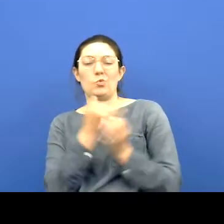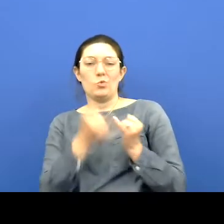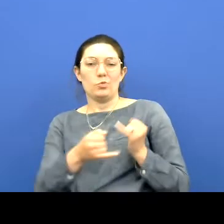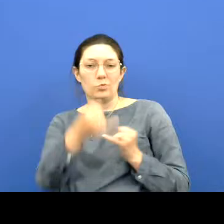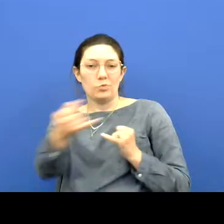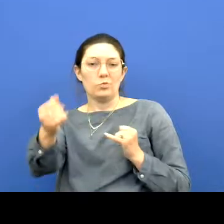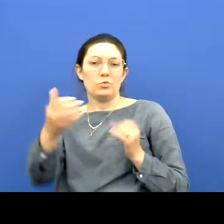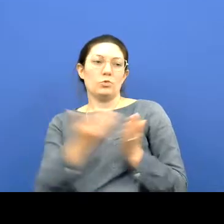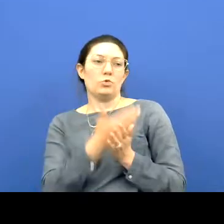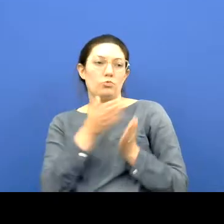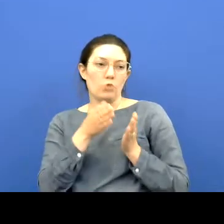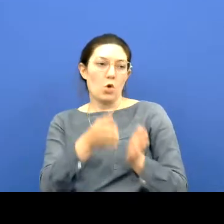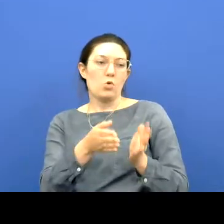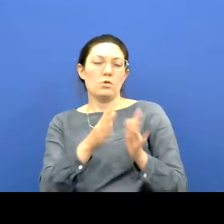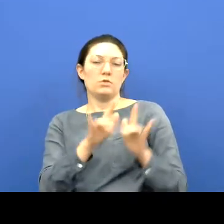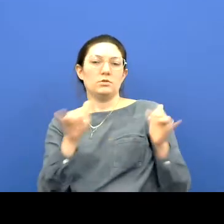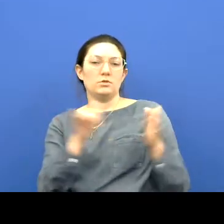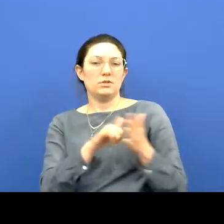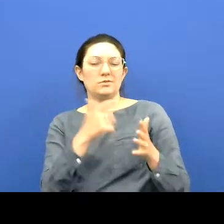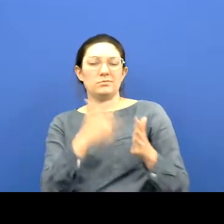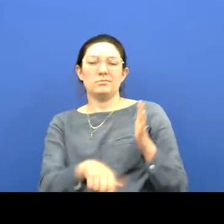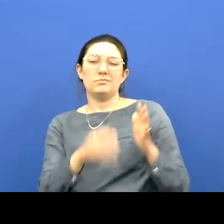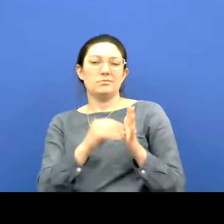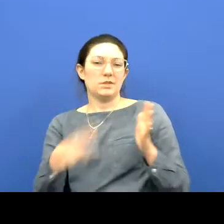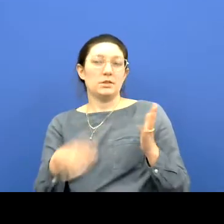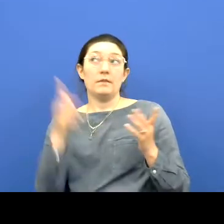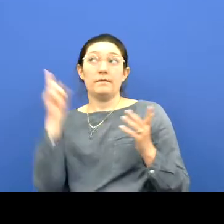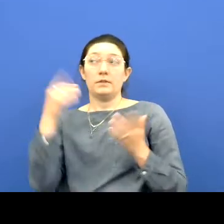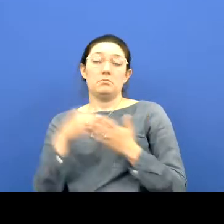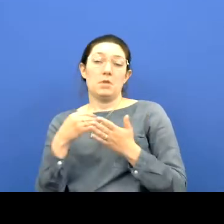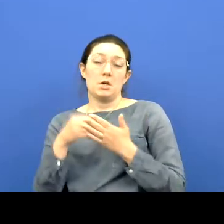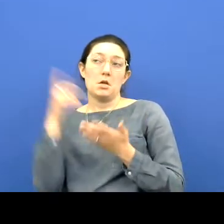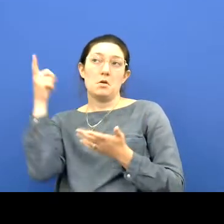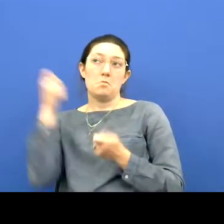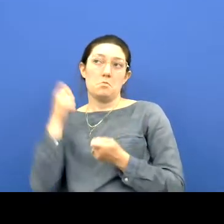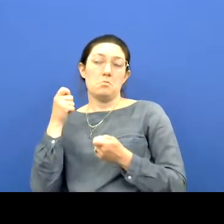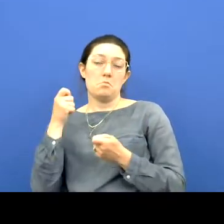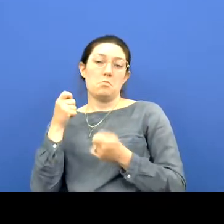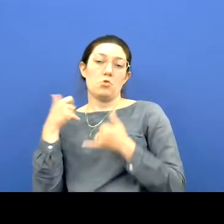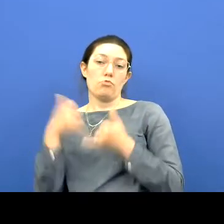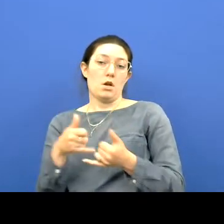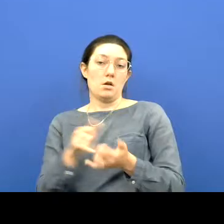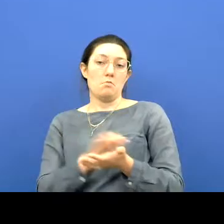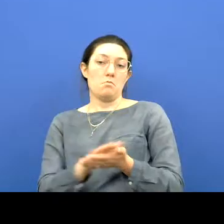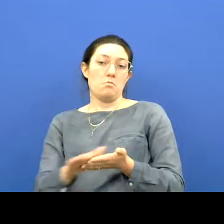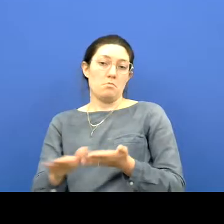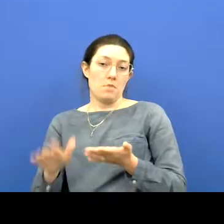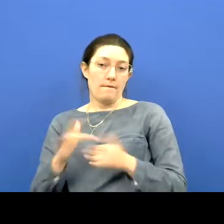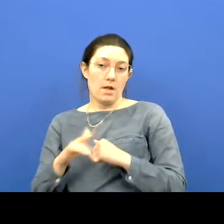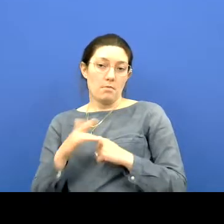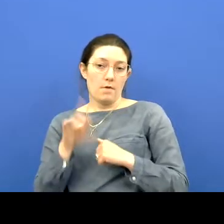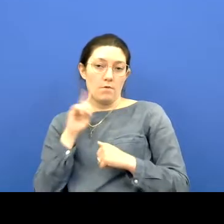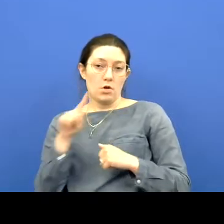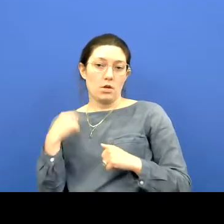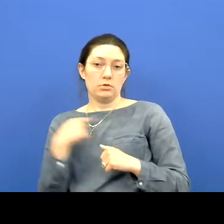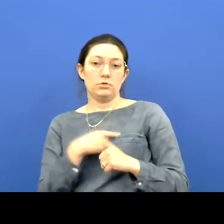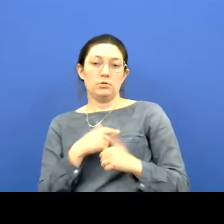road and the utilities. This money is available to us. And